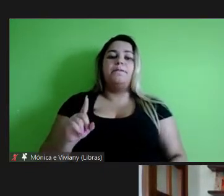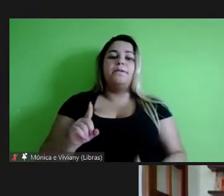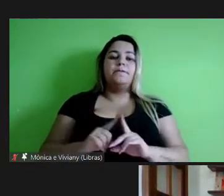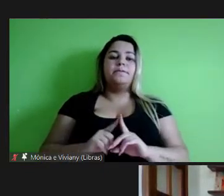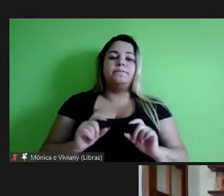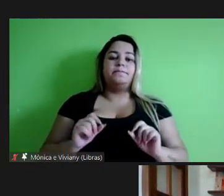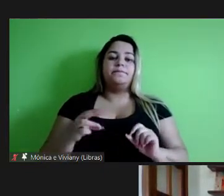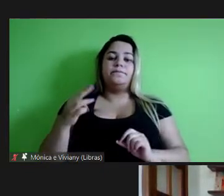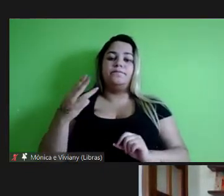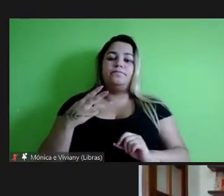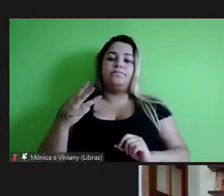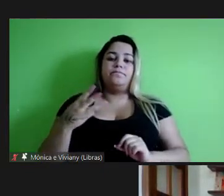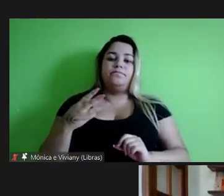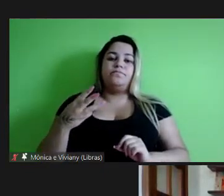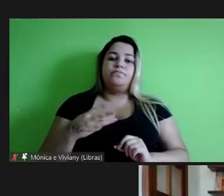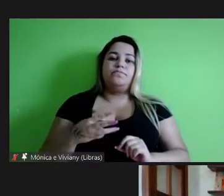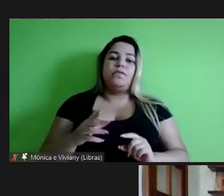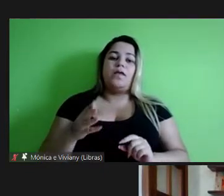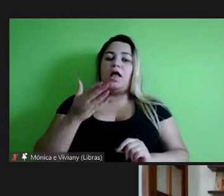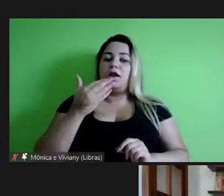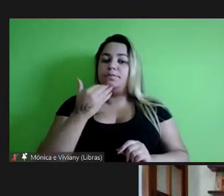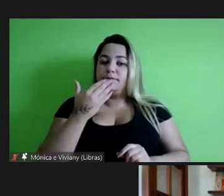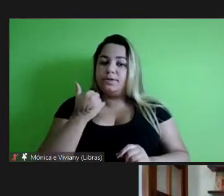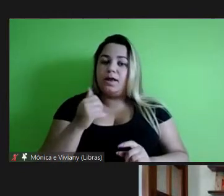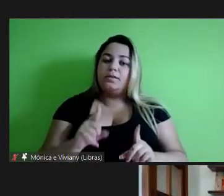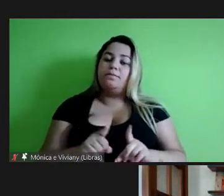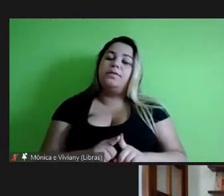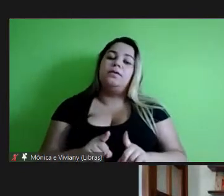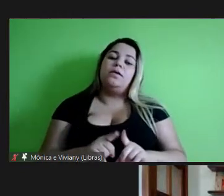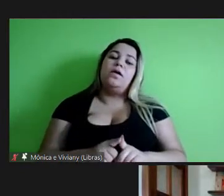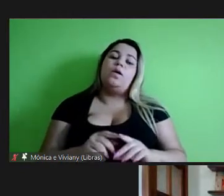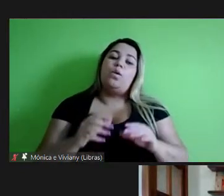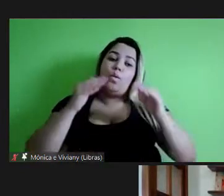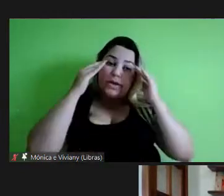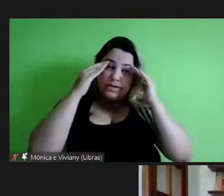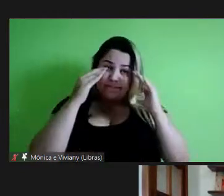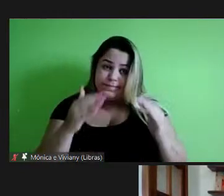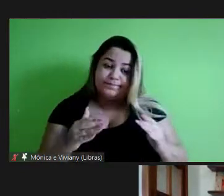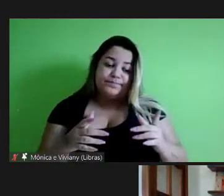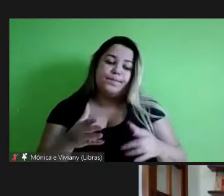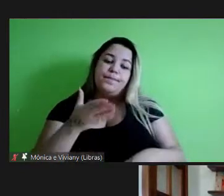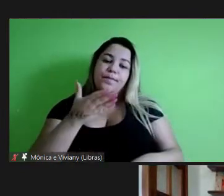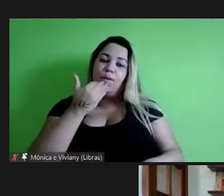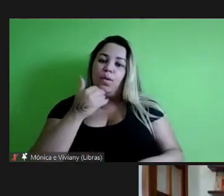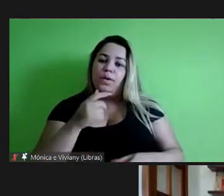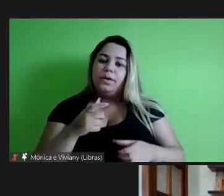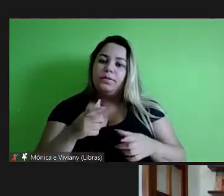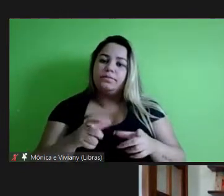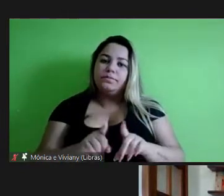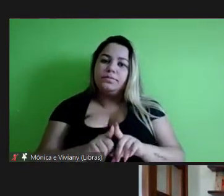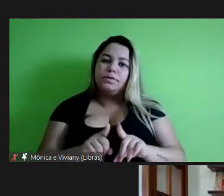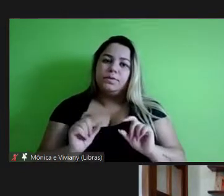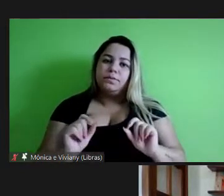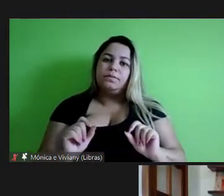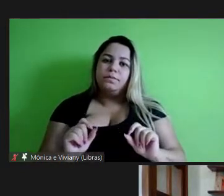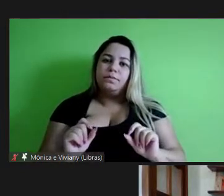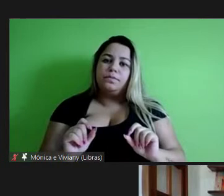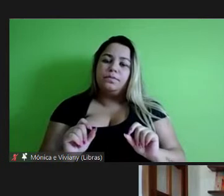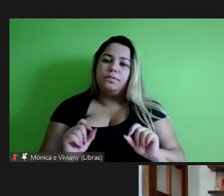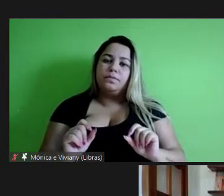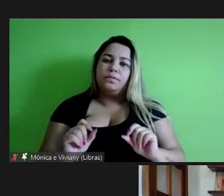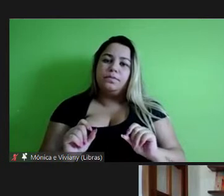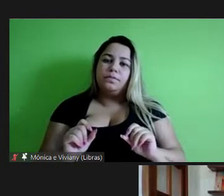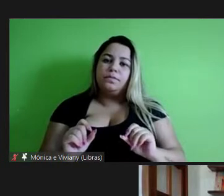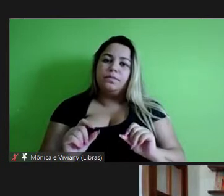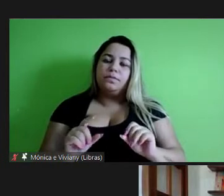that instruction about food security that put about the environment, the food environment. Most of